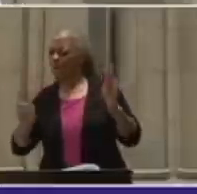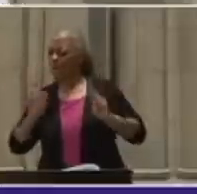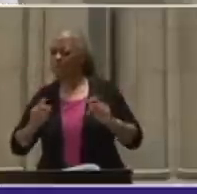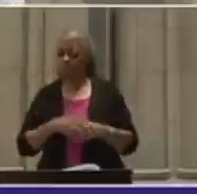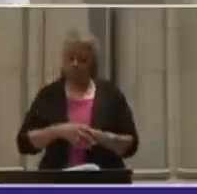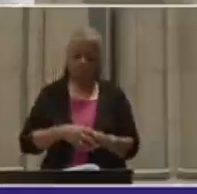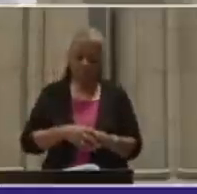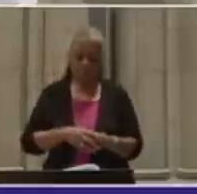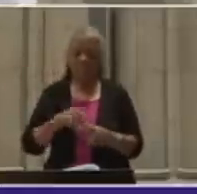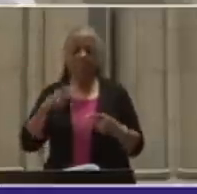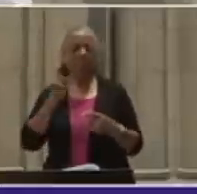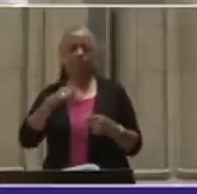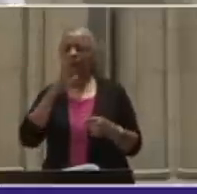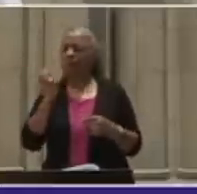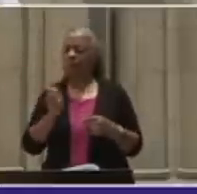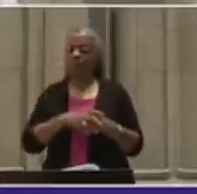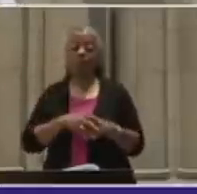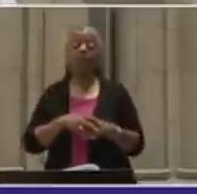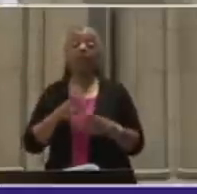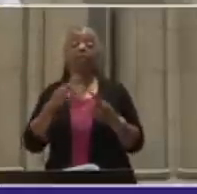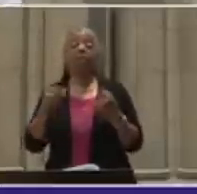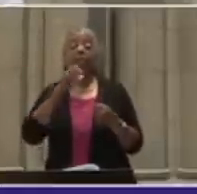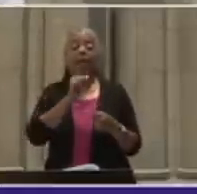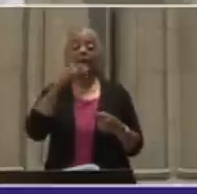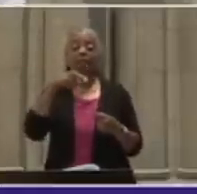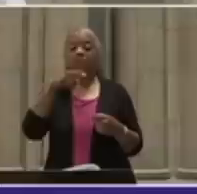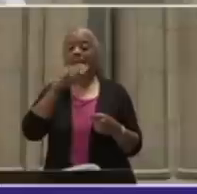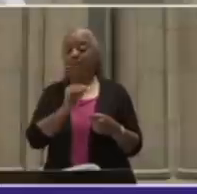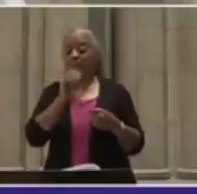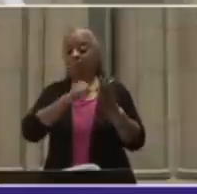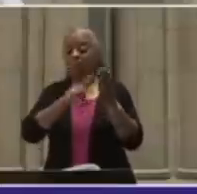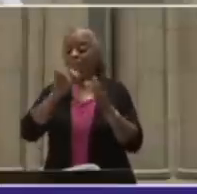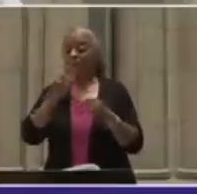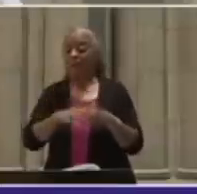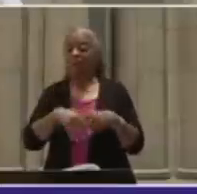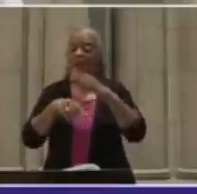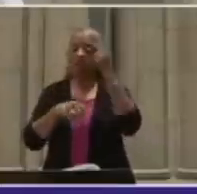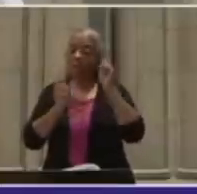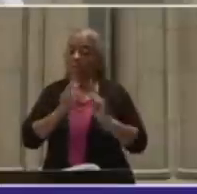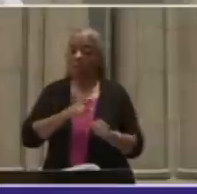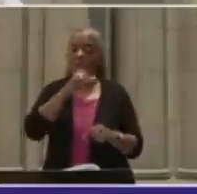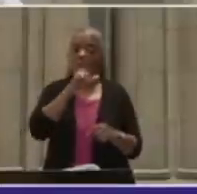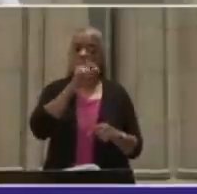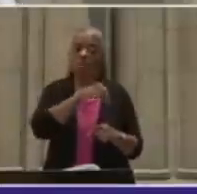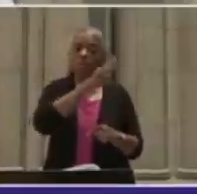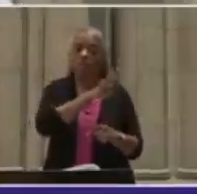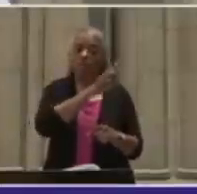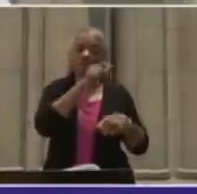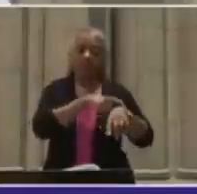be. According to the data compiled by the APM Research Lab, blacks are 2.4 times as likely to die